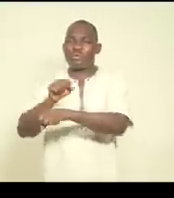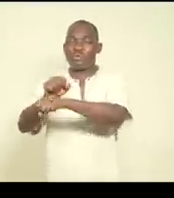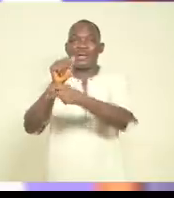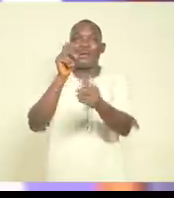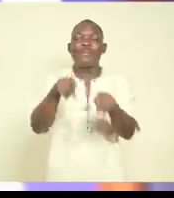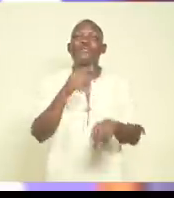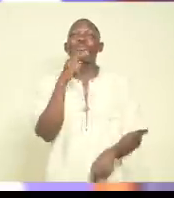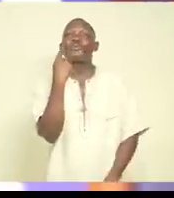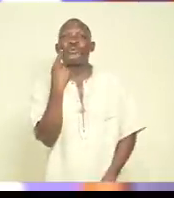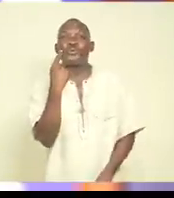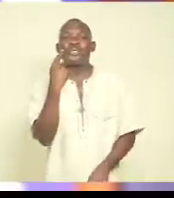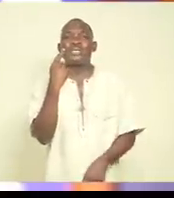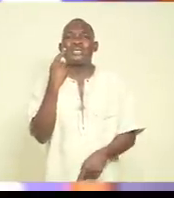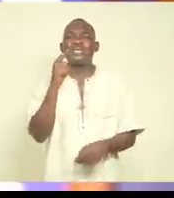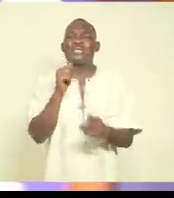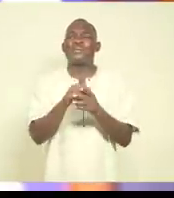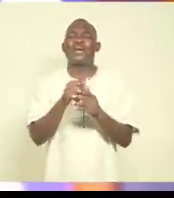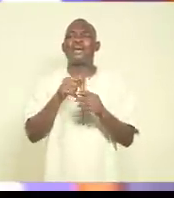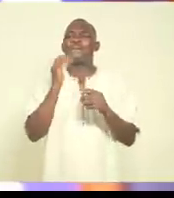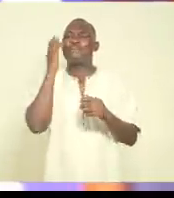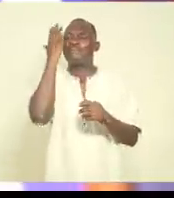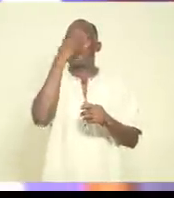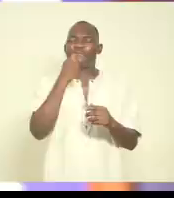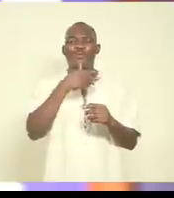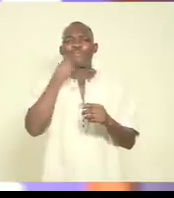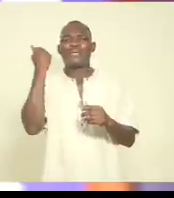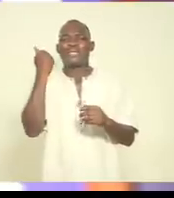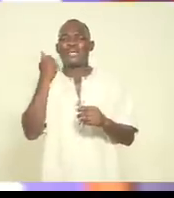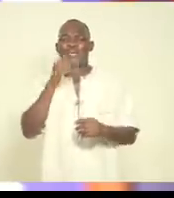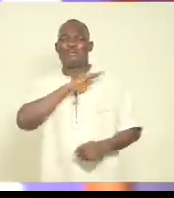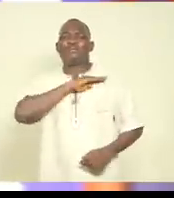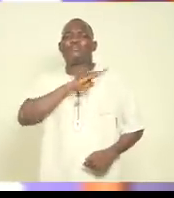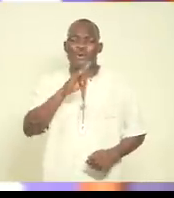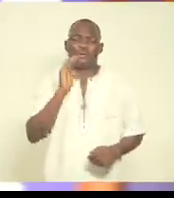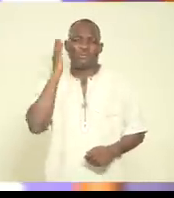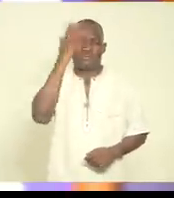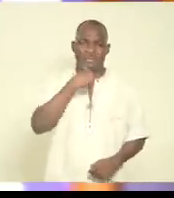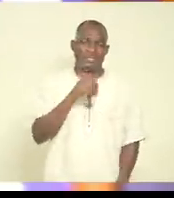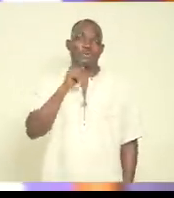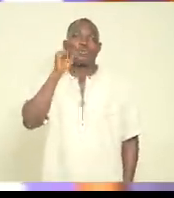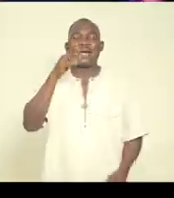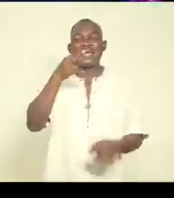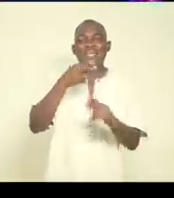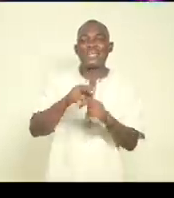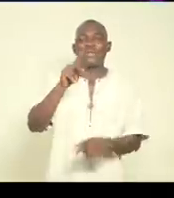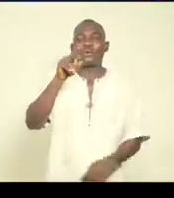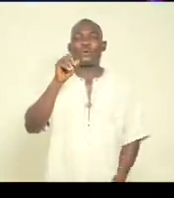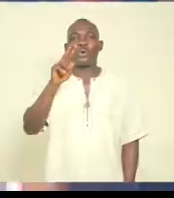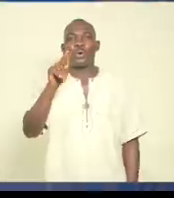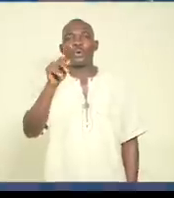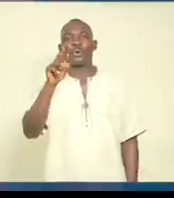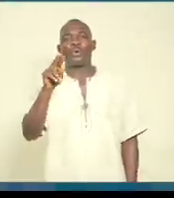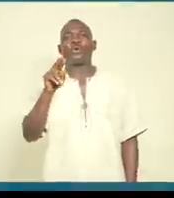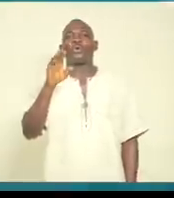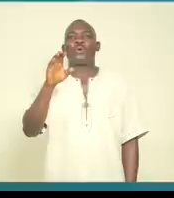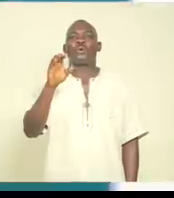other than the graceful, elegant, and beautiful Kokor Coffee.